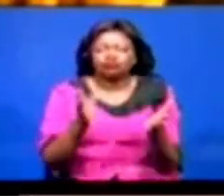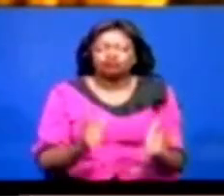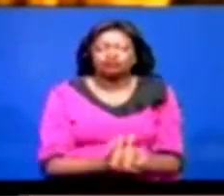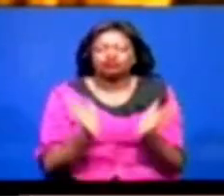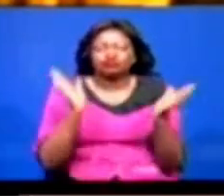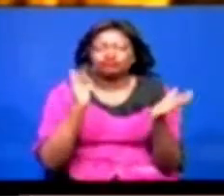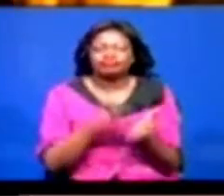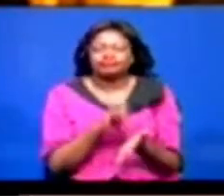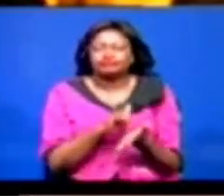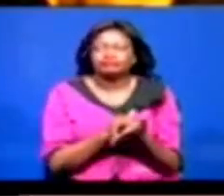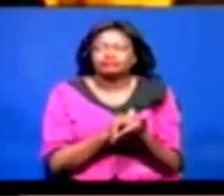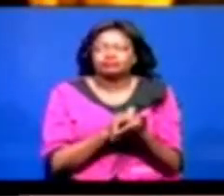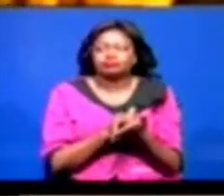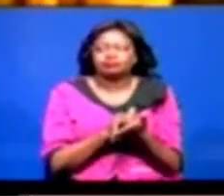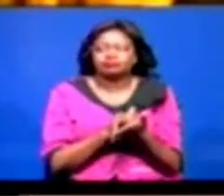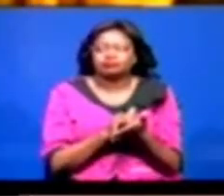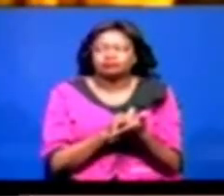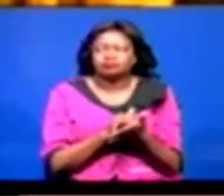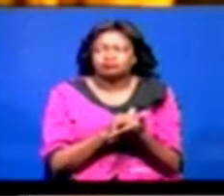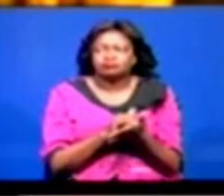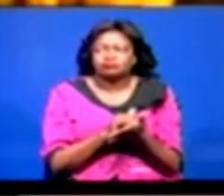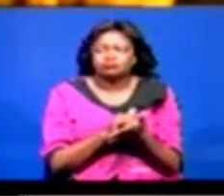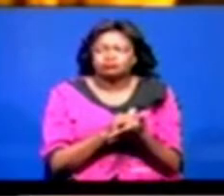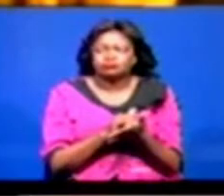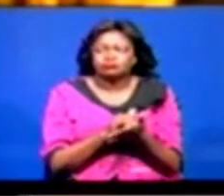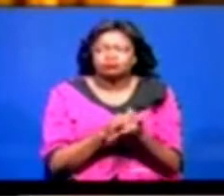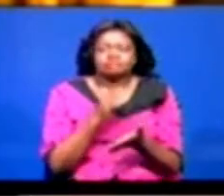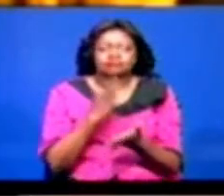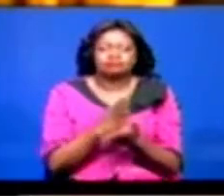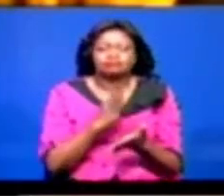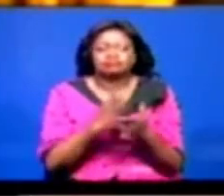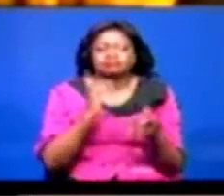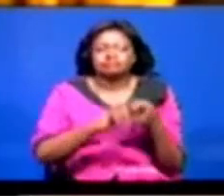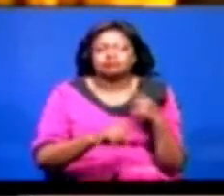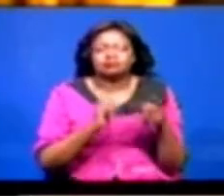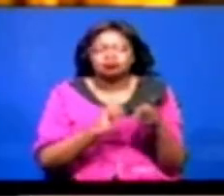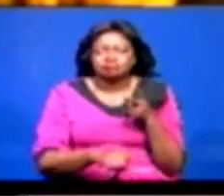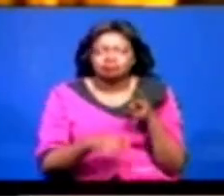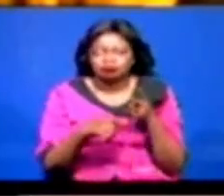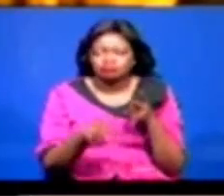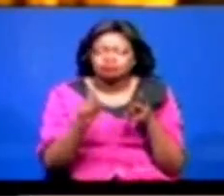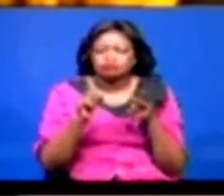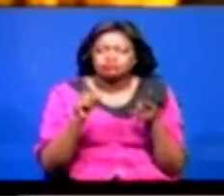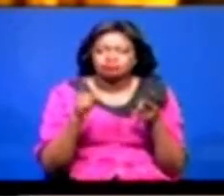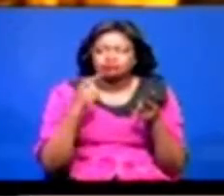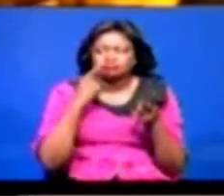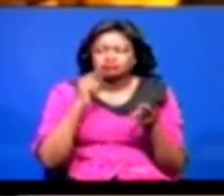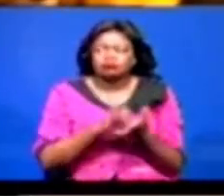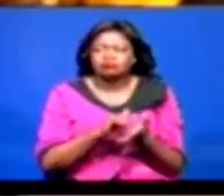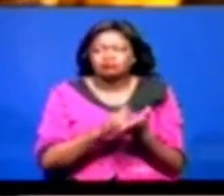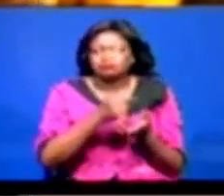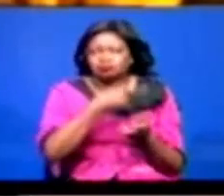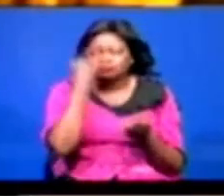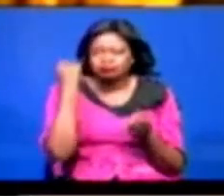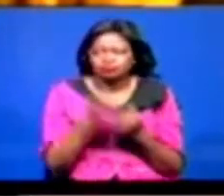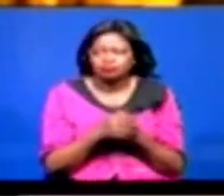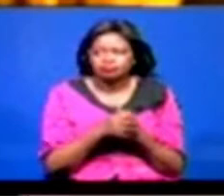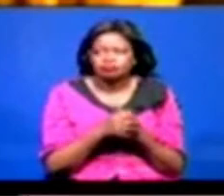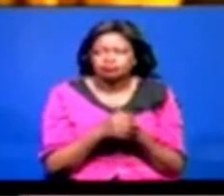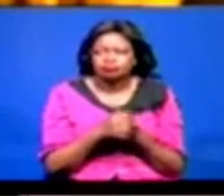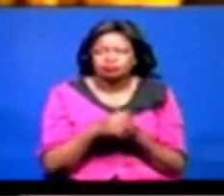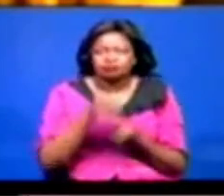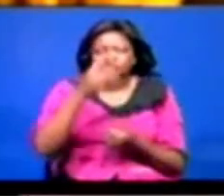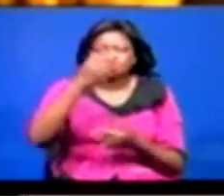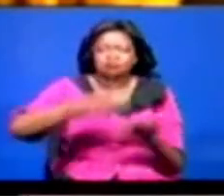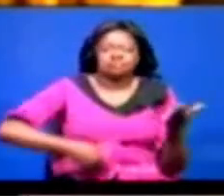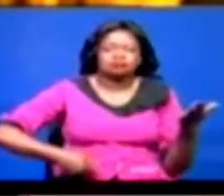that of this fact. Secondly, they are now saying that because of the forms being in the